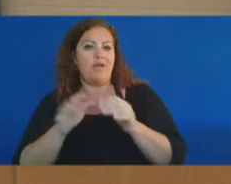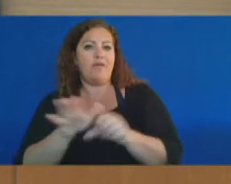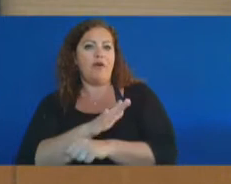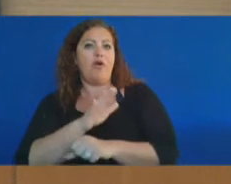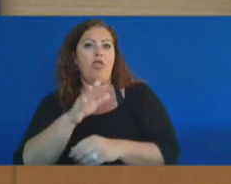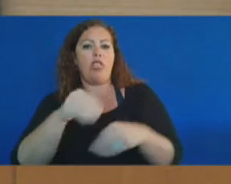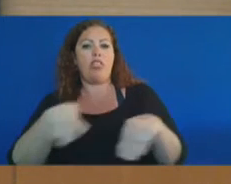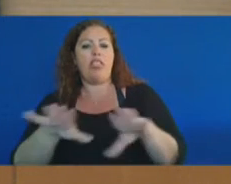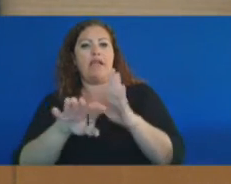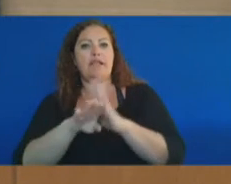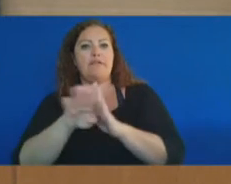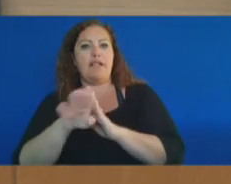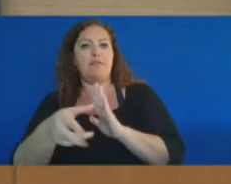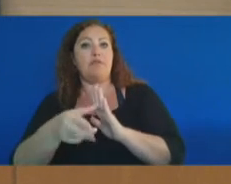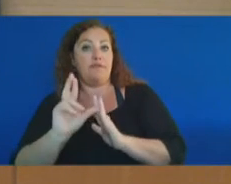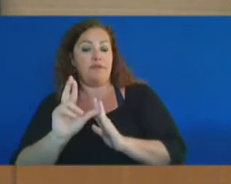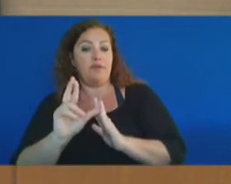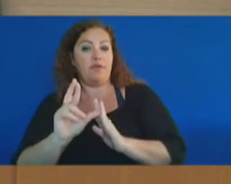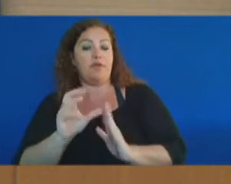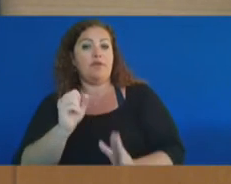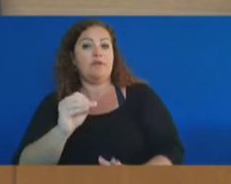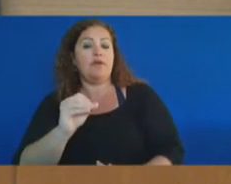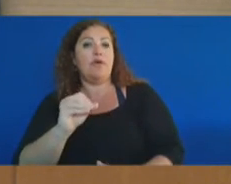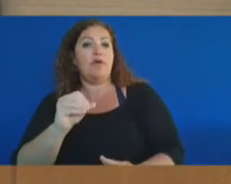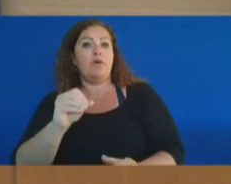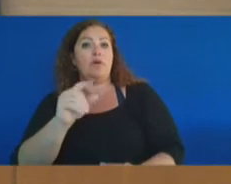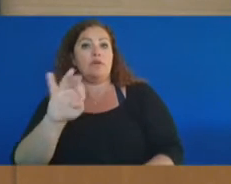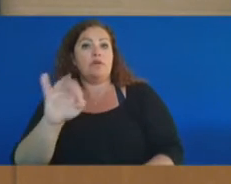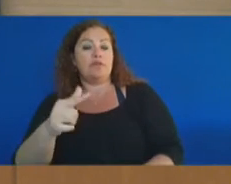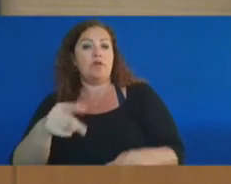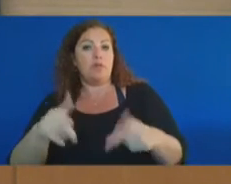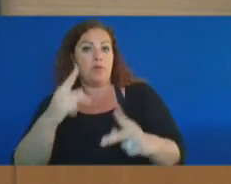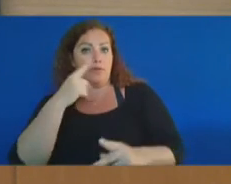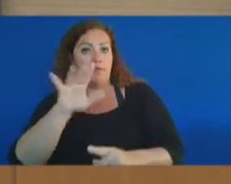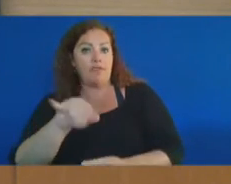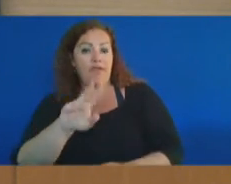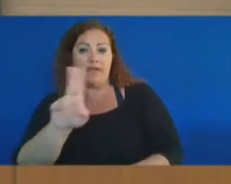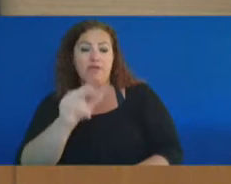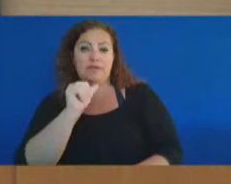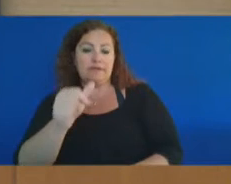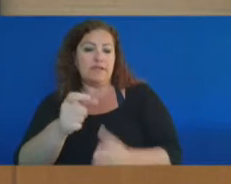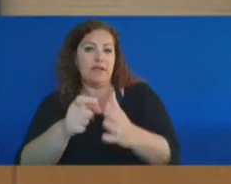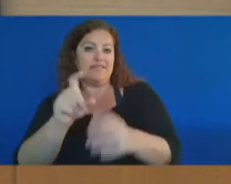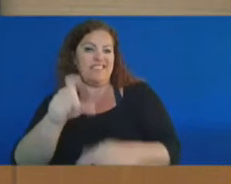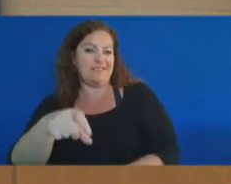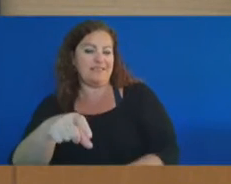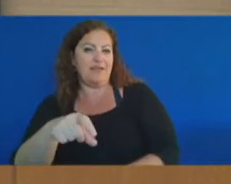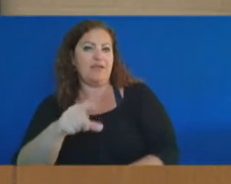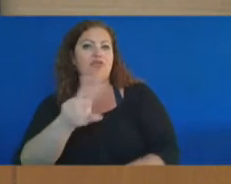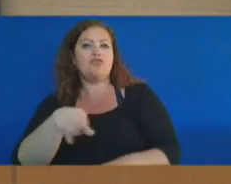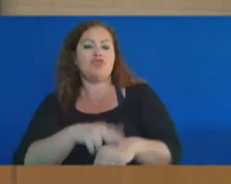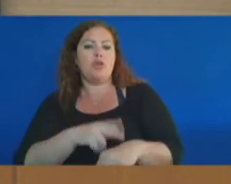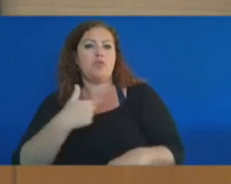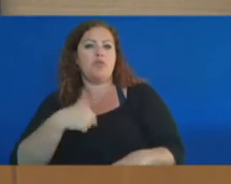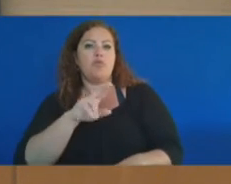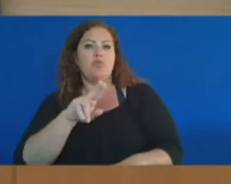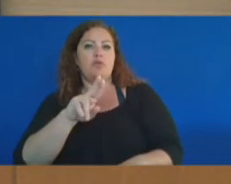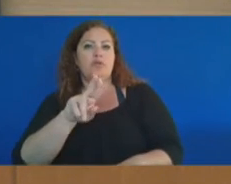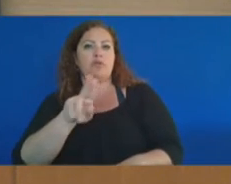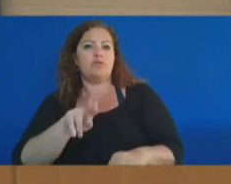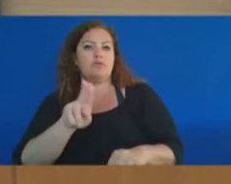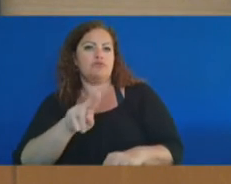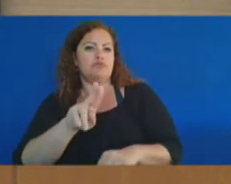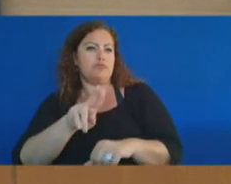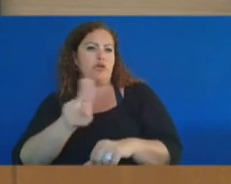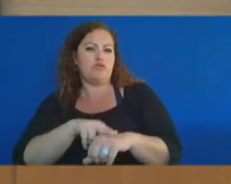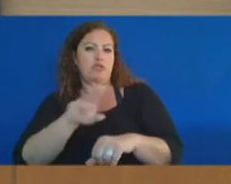review and so a zoning permit just for that use isn't necessary so usually we're only doing zoning permits when it's a use